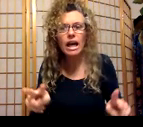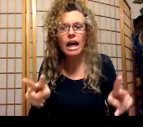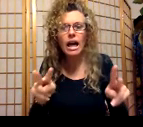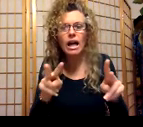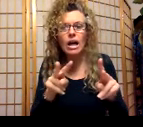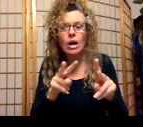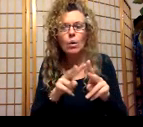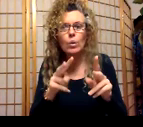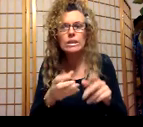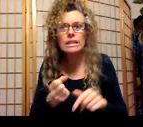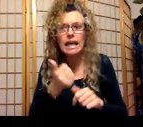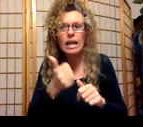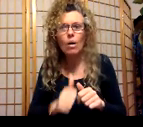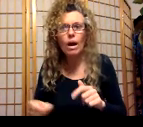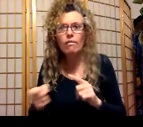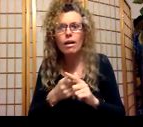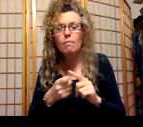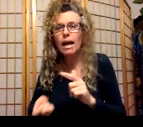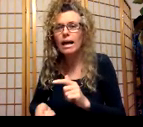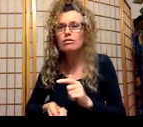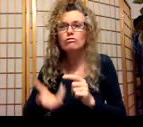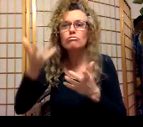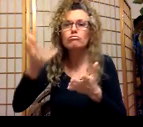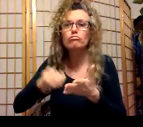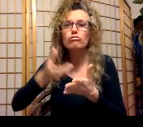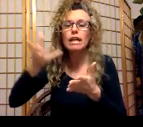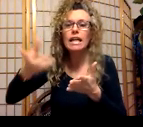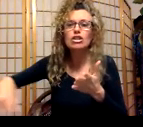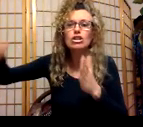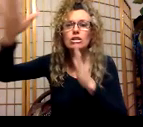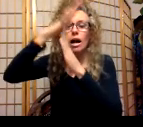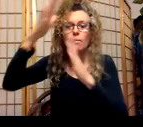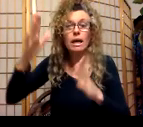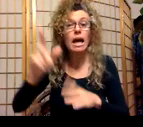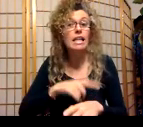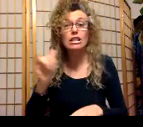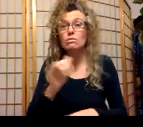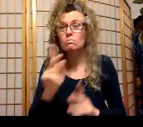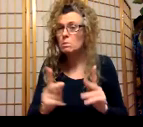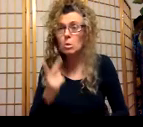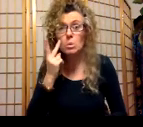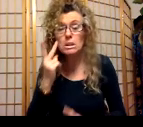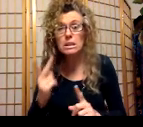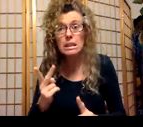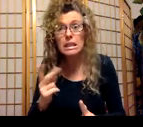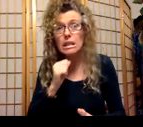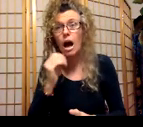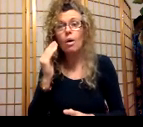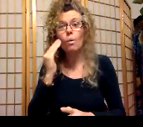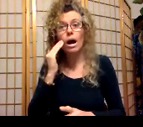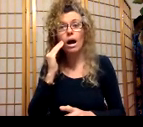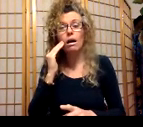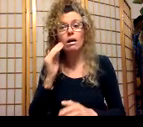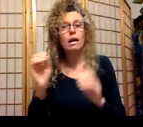value, is taken away from them to enrich the rich even further, as long as people don't see this, as long as they are not aware, nothing